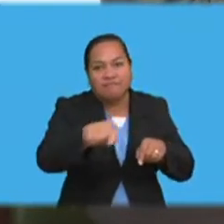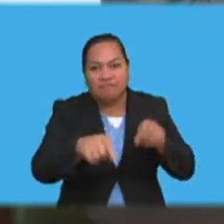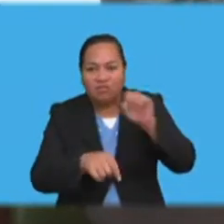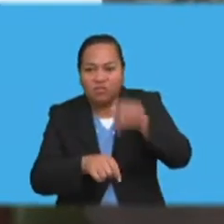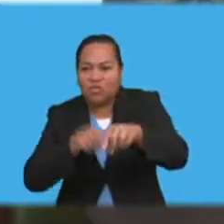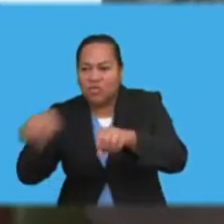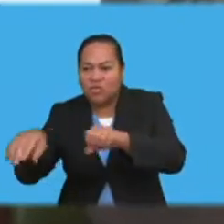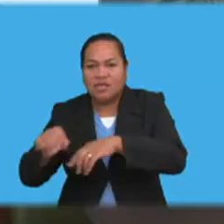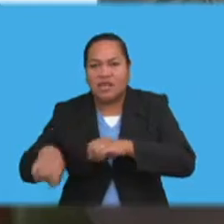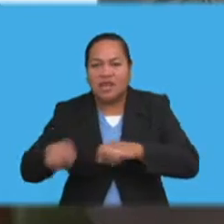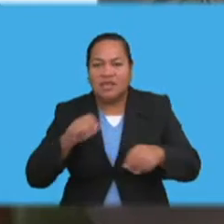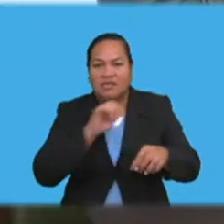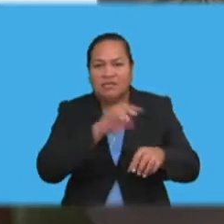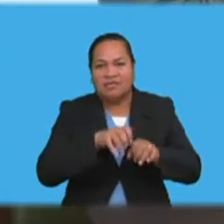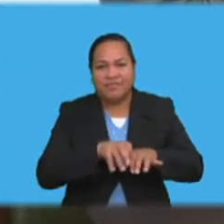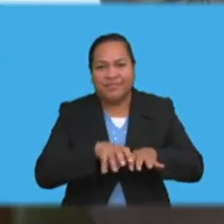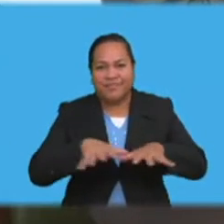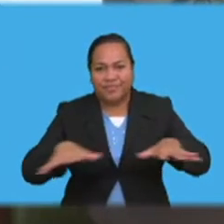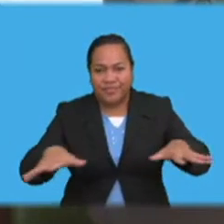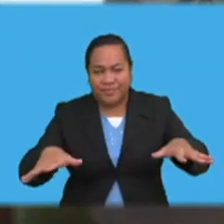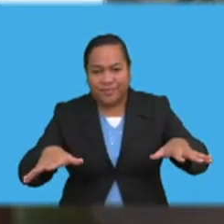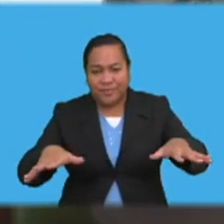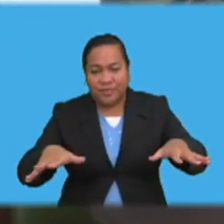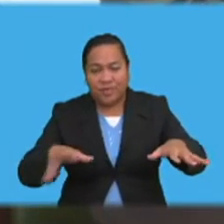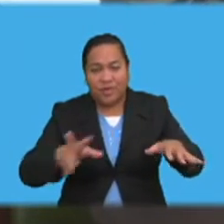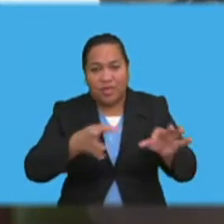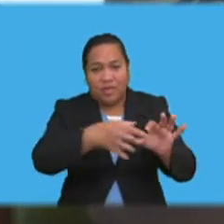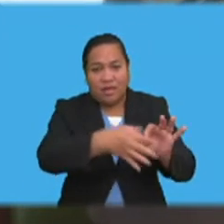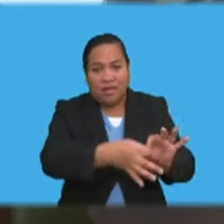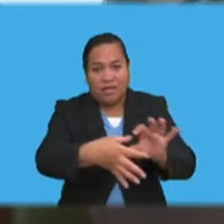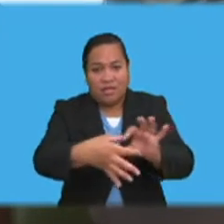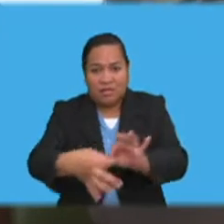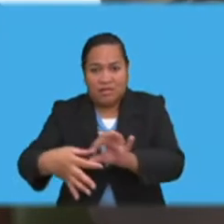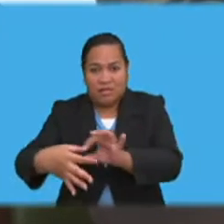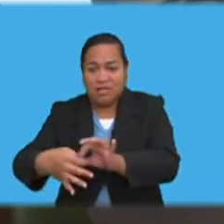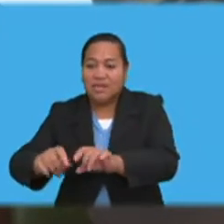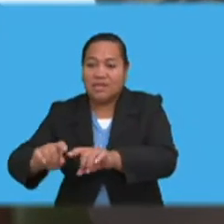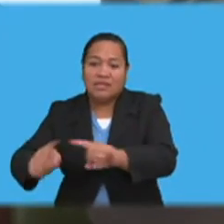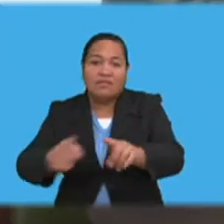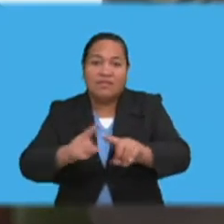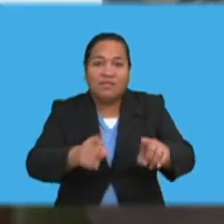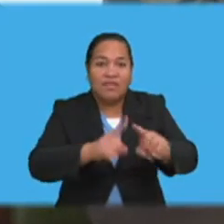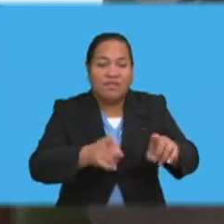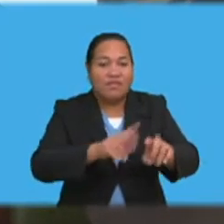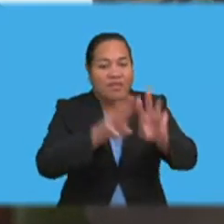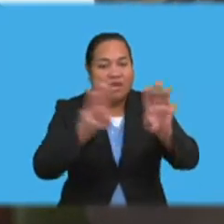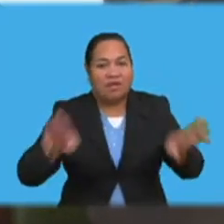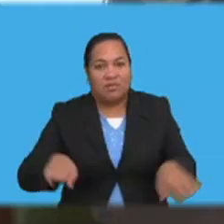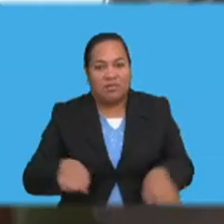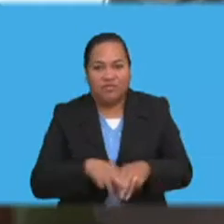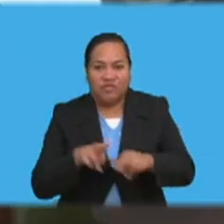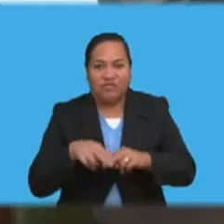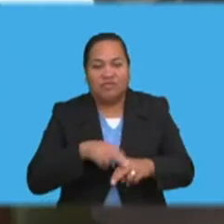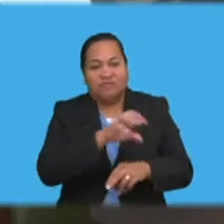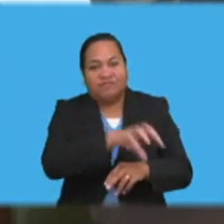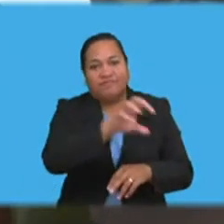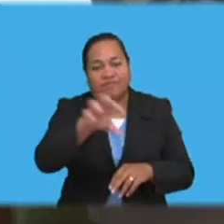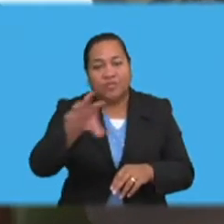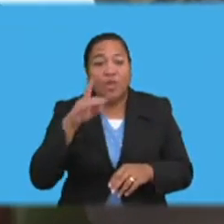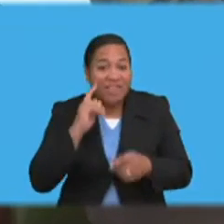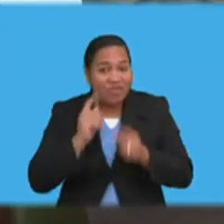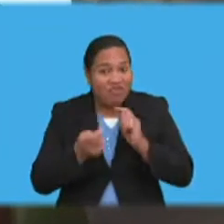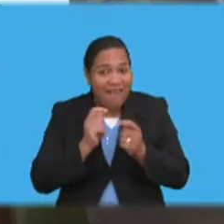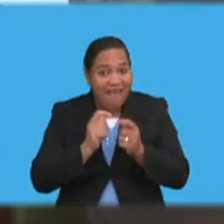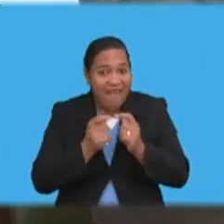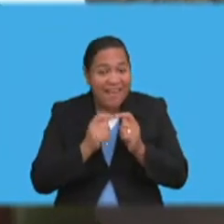with the extension offices in the respective geographical regions as well. We have tried that, Madam Speaker,